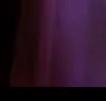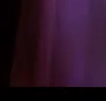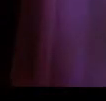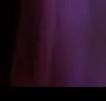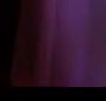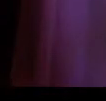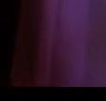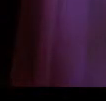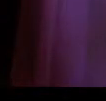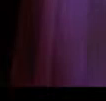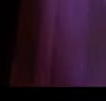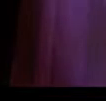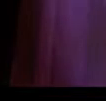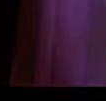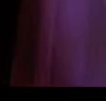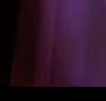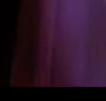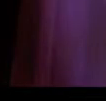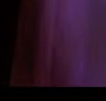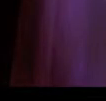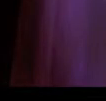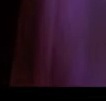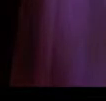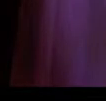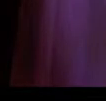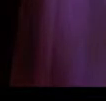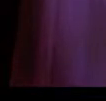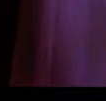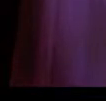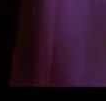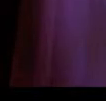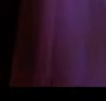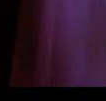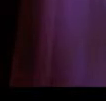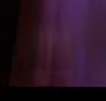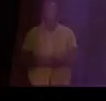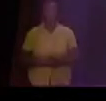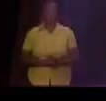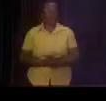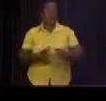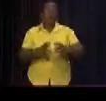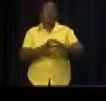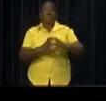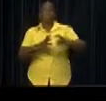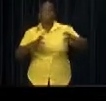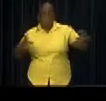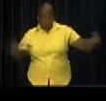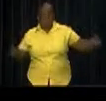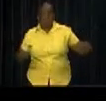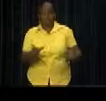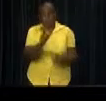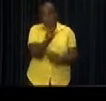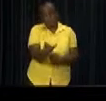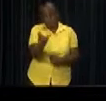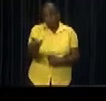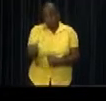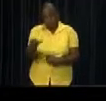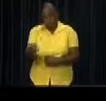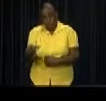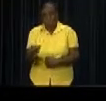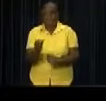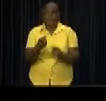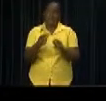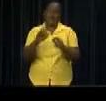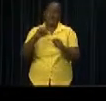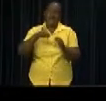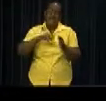And in other news, it is reported that the bus owners, for whom, as of Monday, a global positioning system, GPS